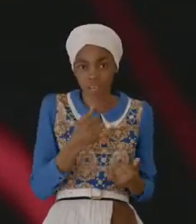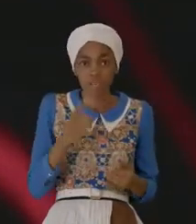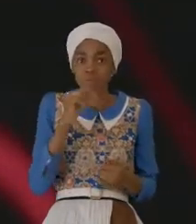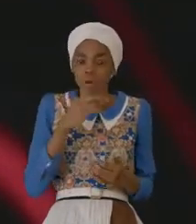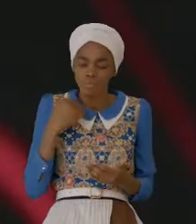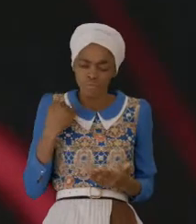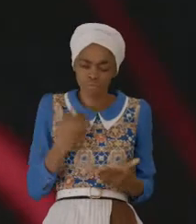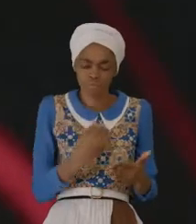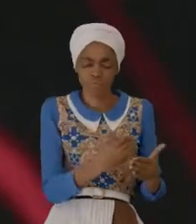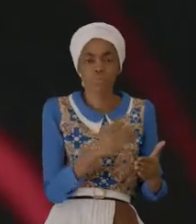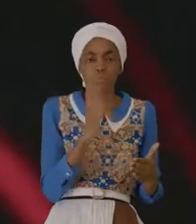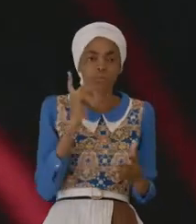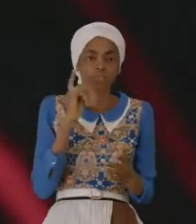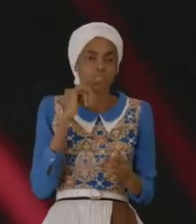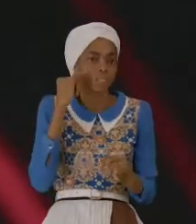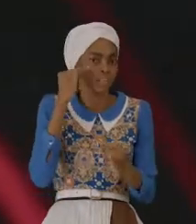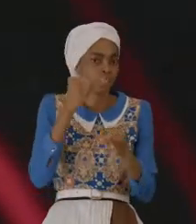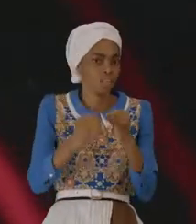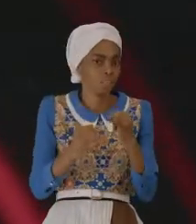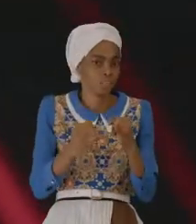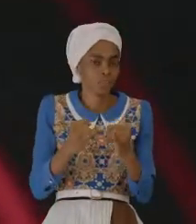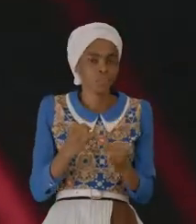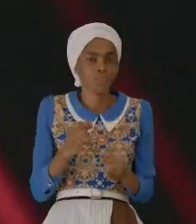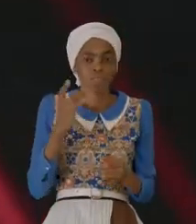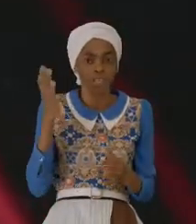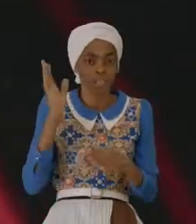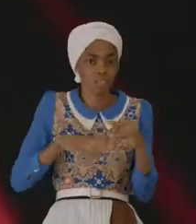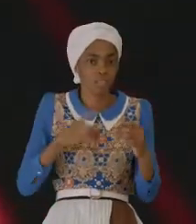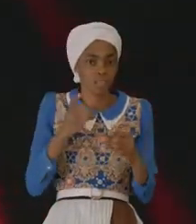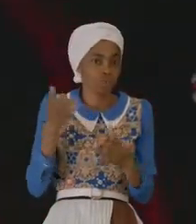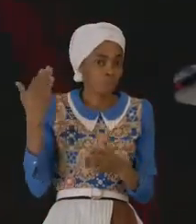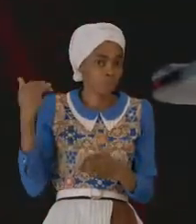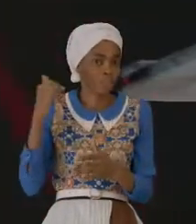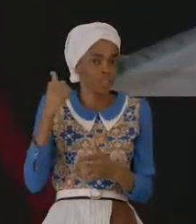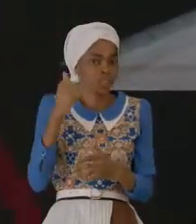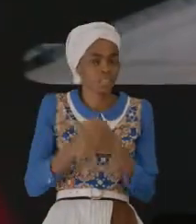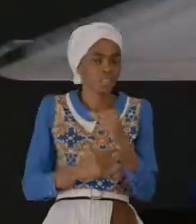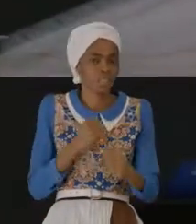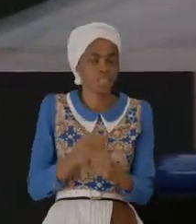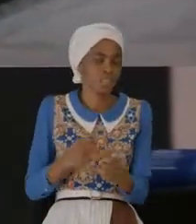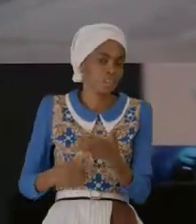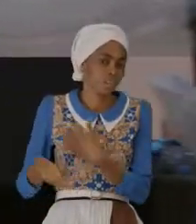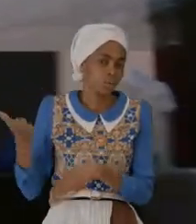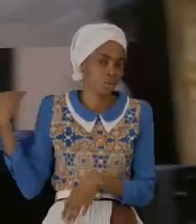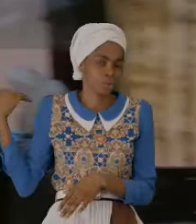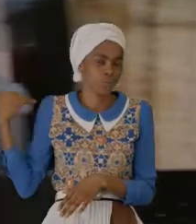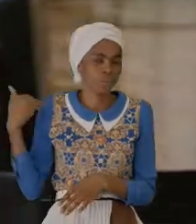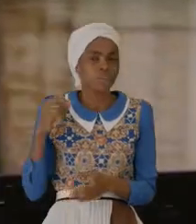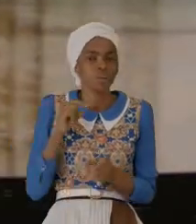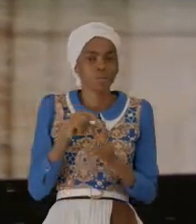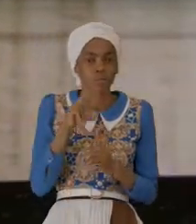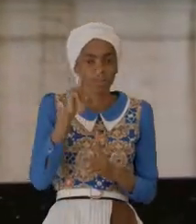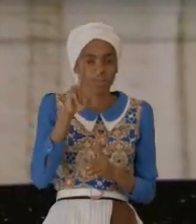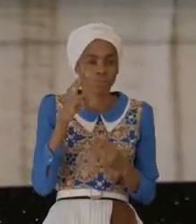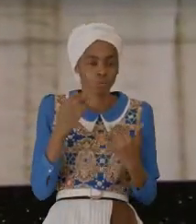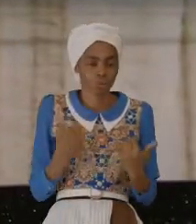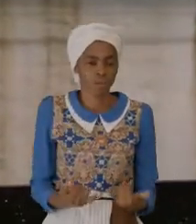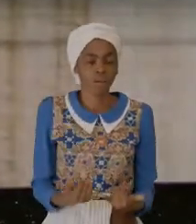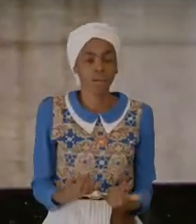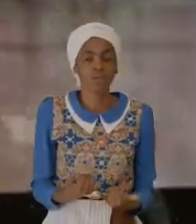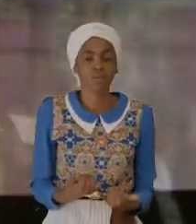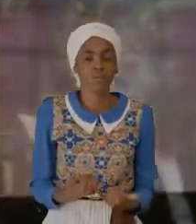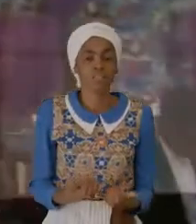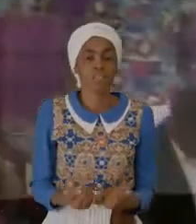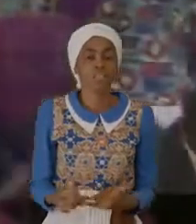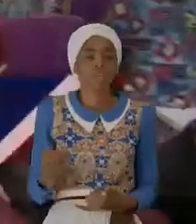destination than we were 10 years ago let's come to a point number two now Point number two